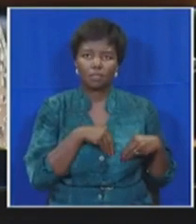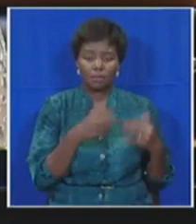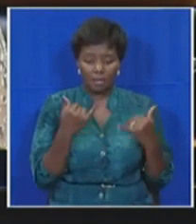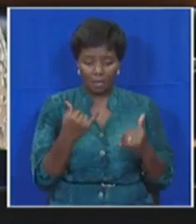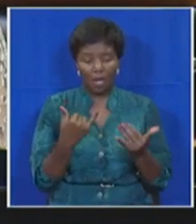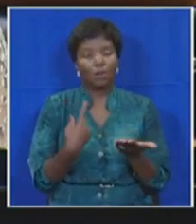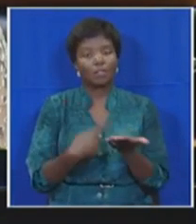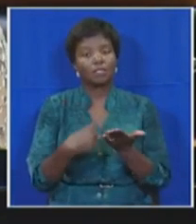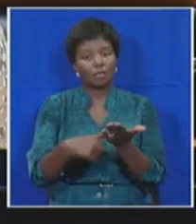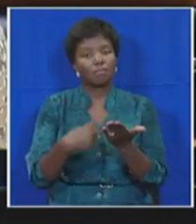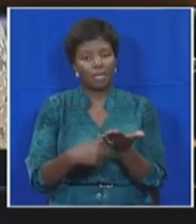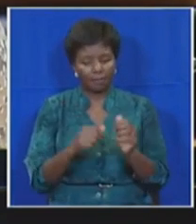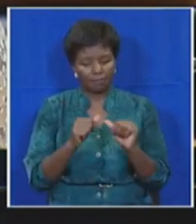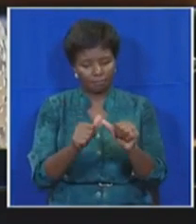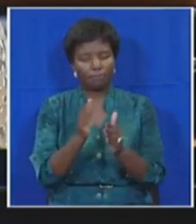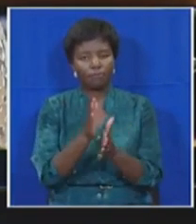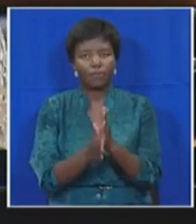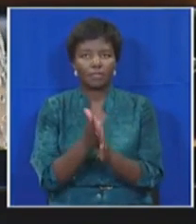debate. Let it continue.